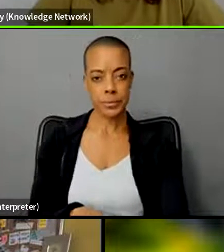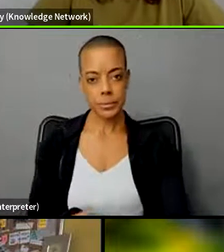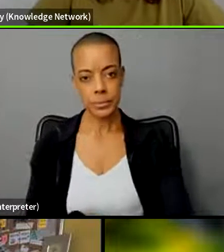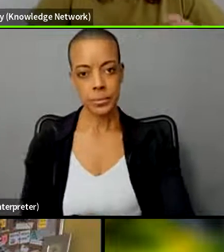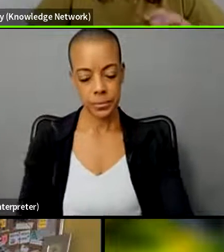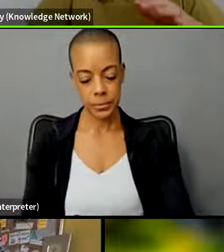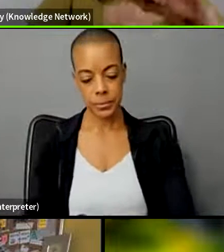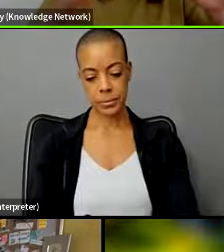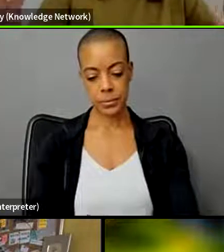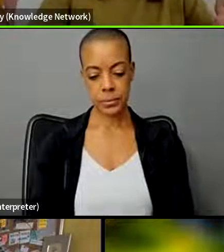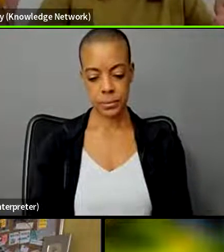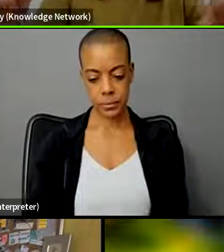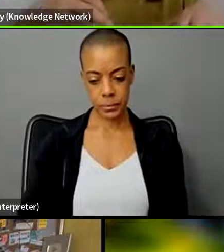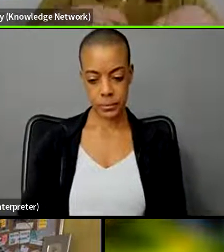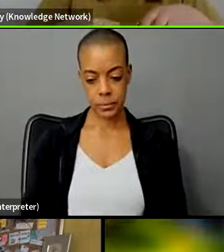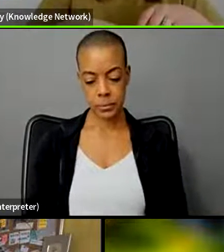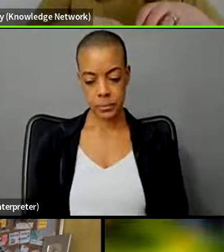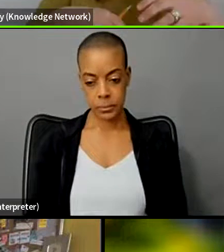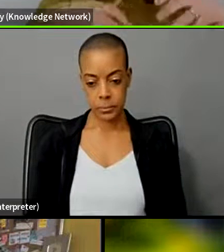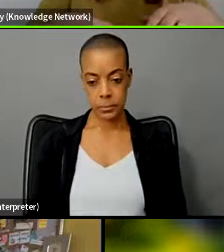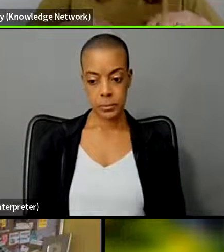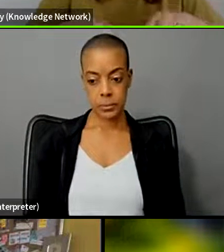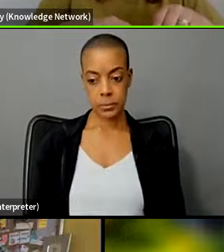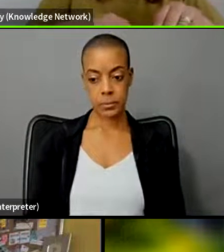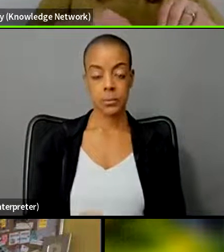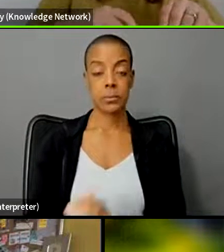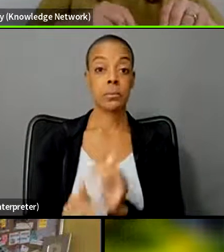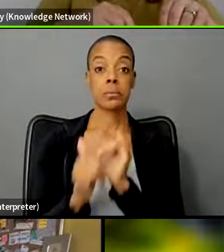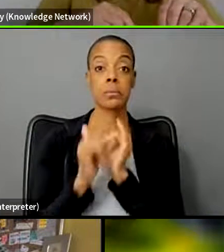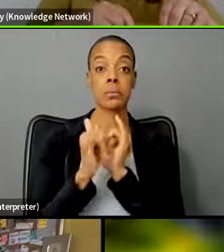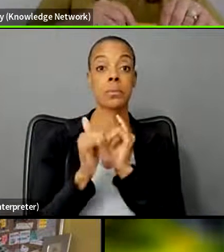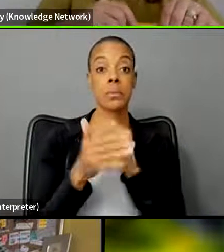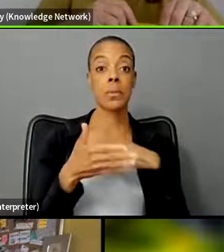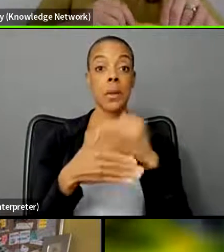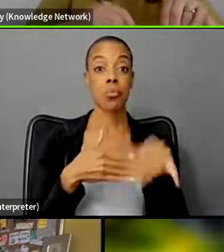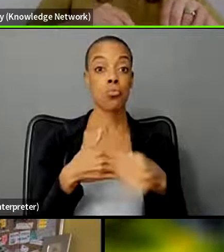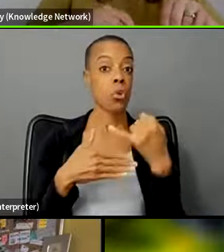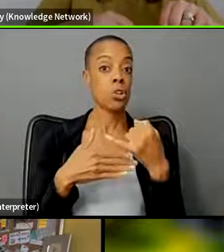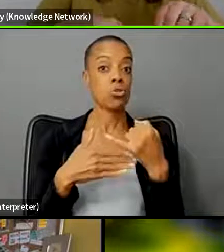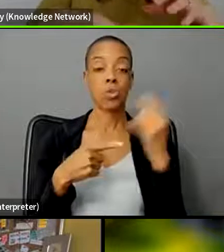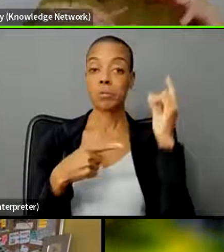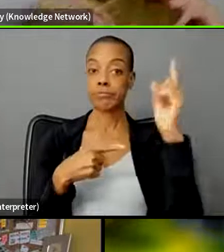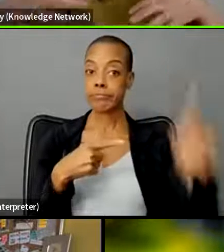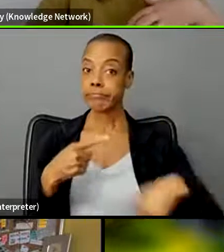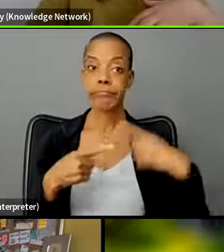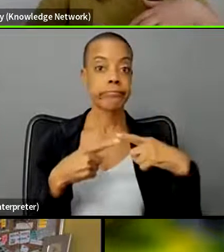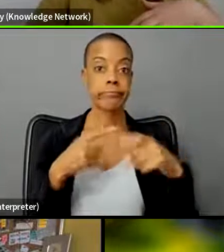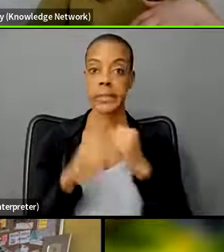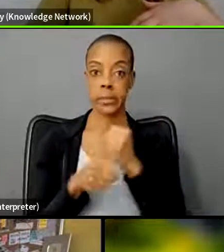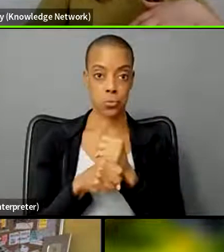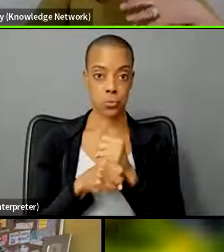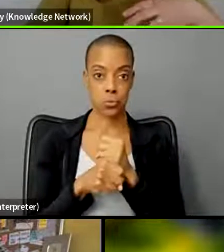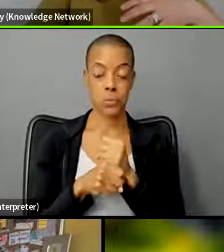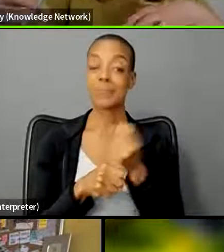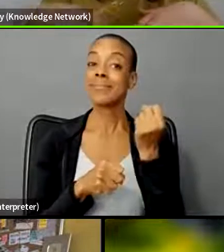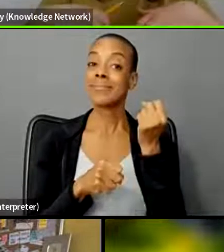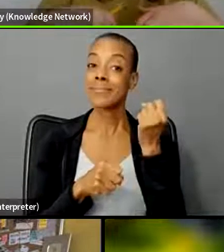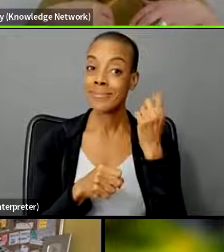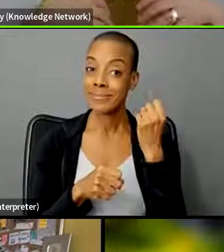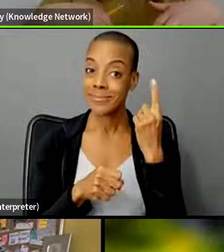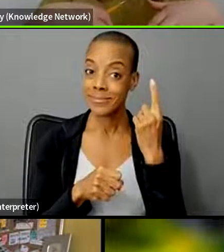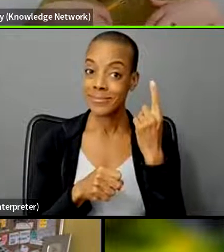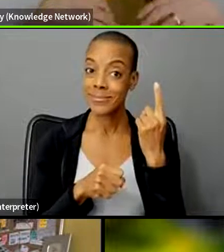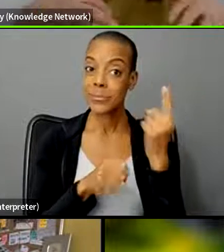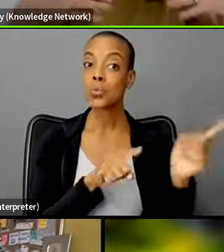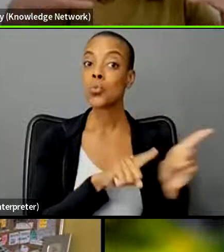so similarly, we take a look at projects on an ongoing basis, but with the caveat that we also